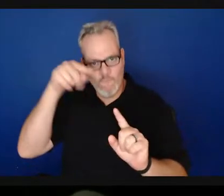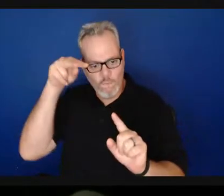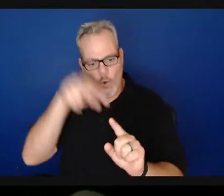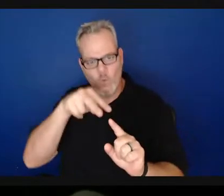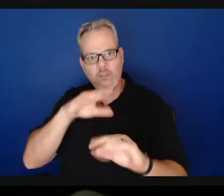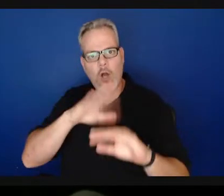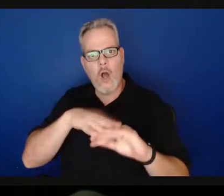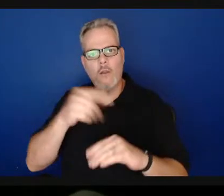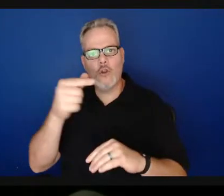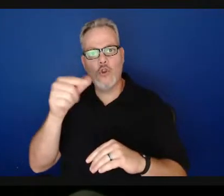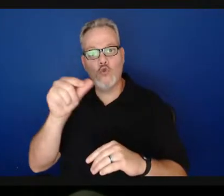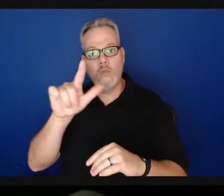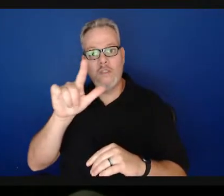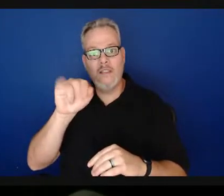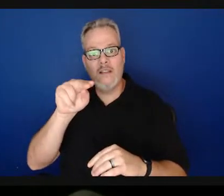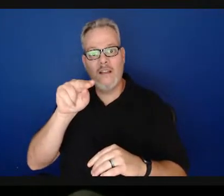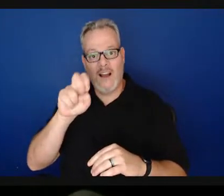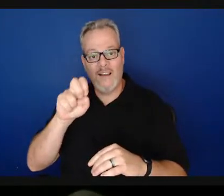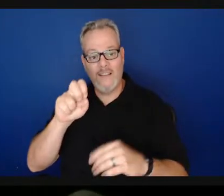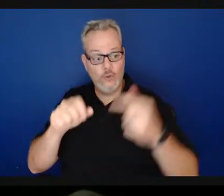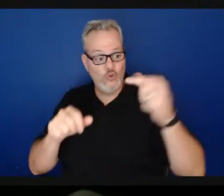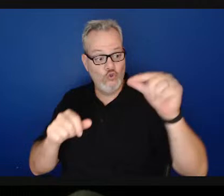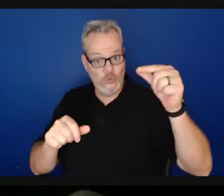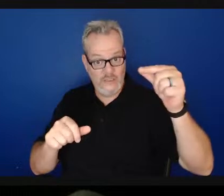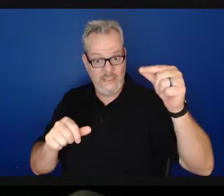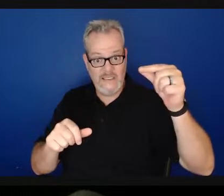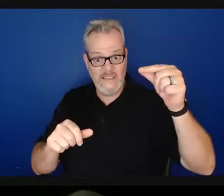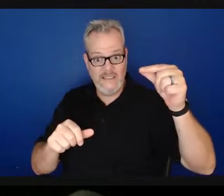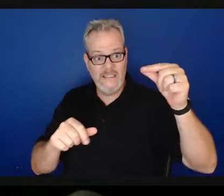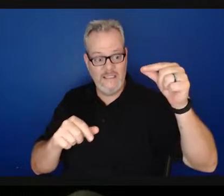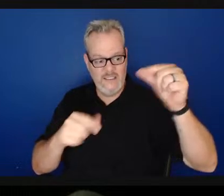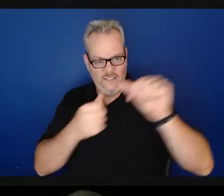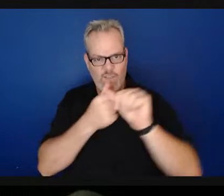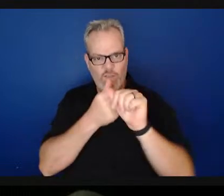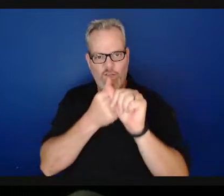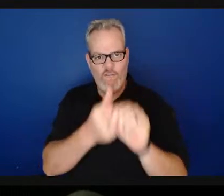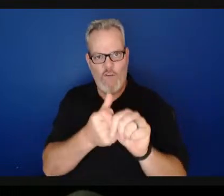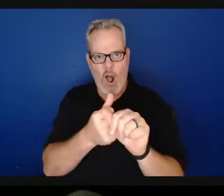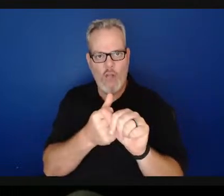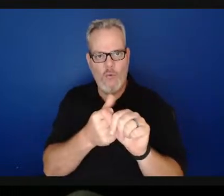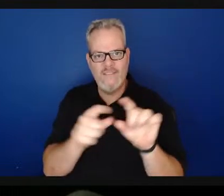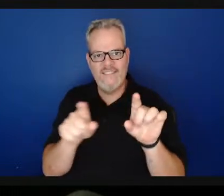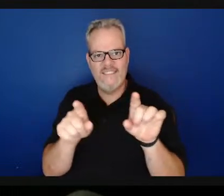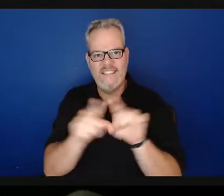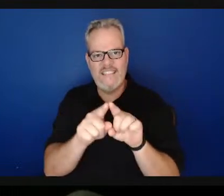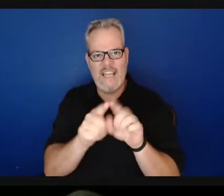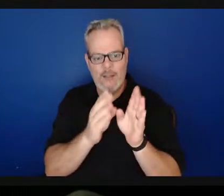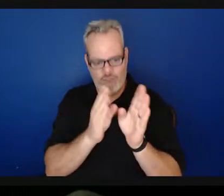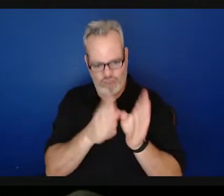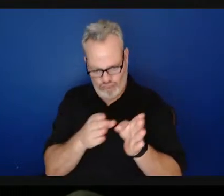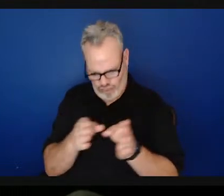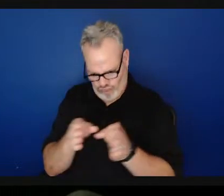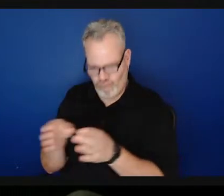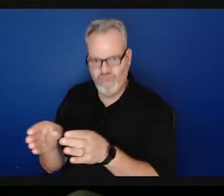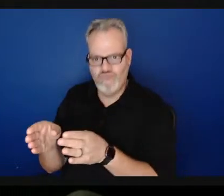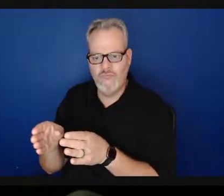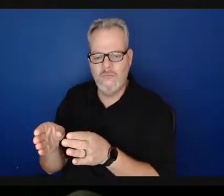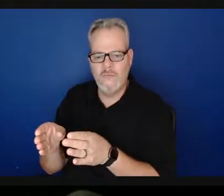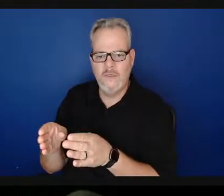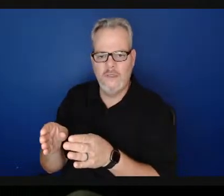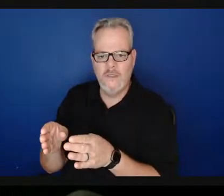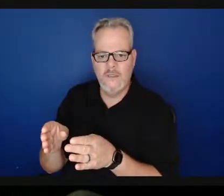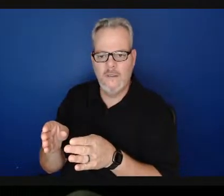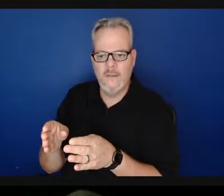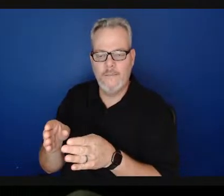like the blue line. Currently, the blue line flipped over is following a very similar trend to the green line. They're almost mirroring each other there. Right, so the